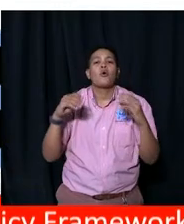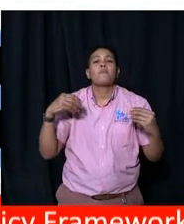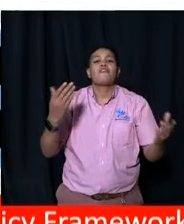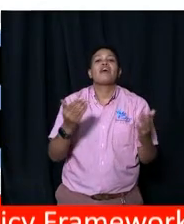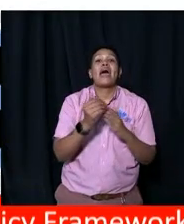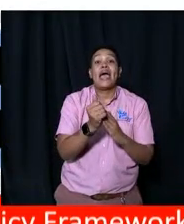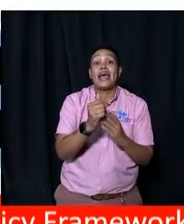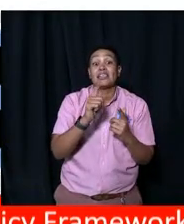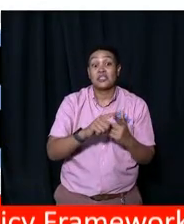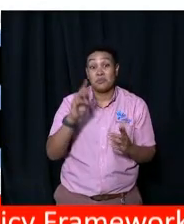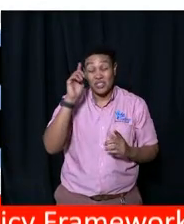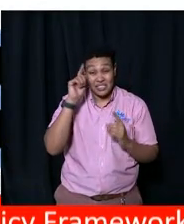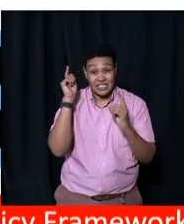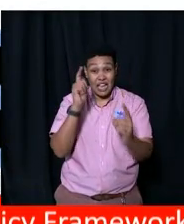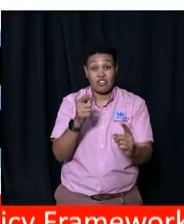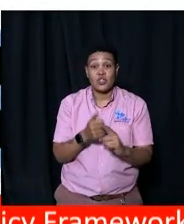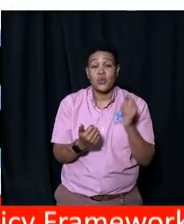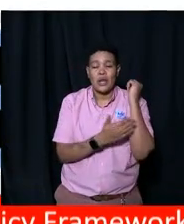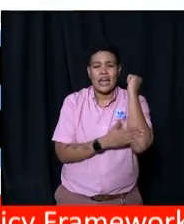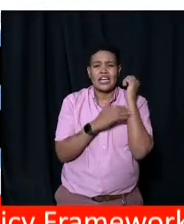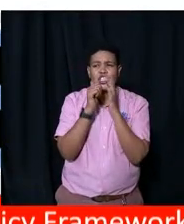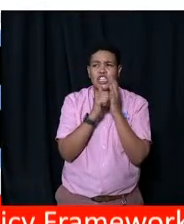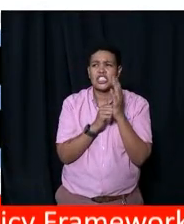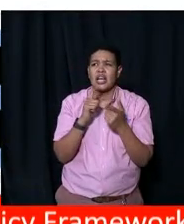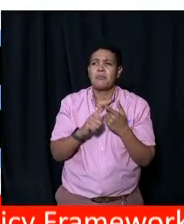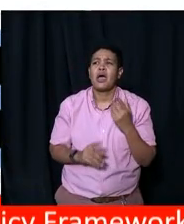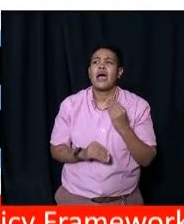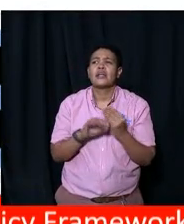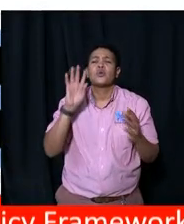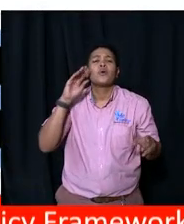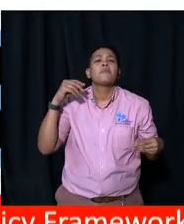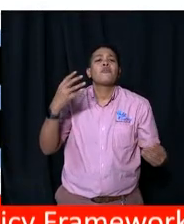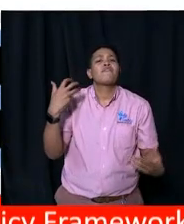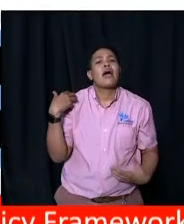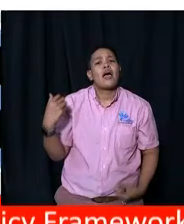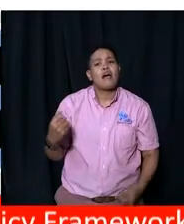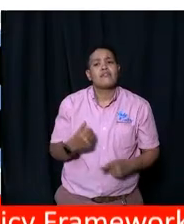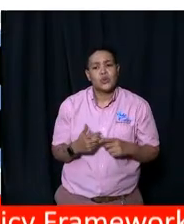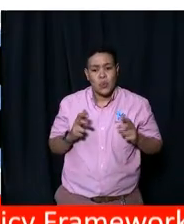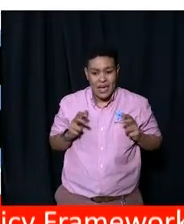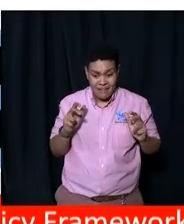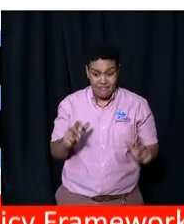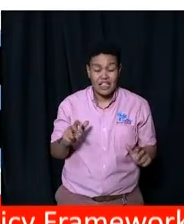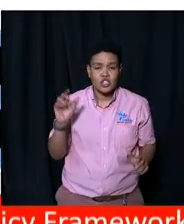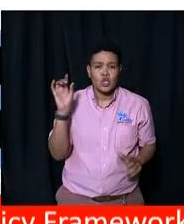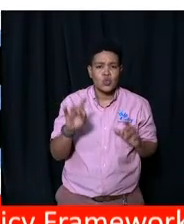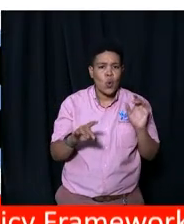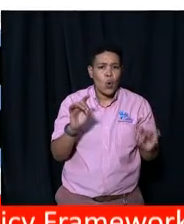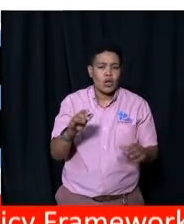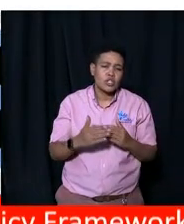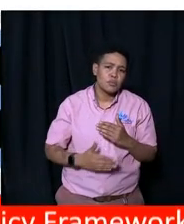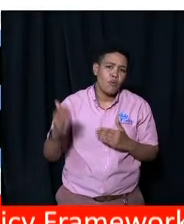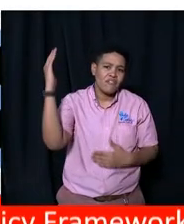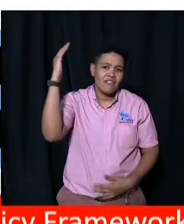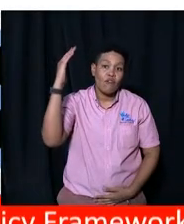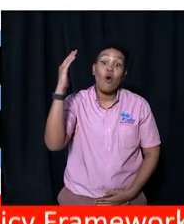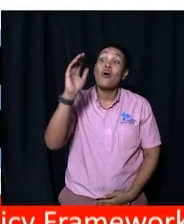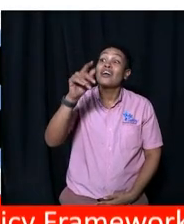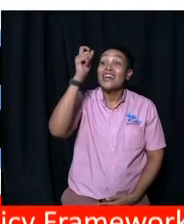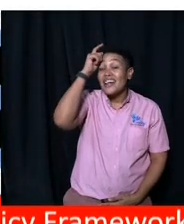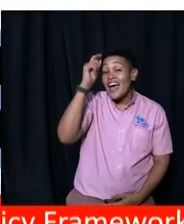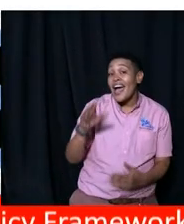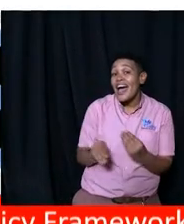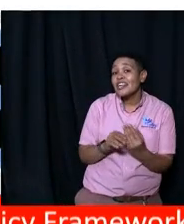and direction to the national agenda and will provide confidence to the investors, donors moving forward. It